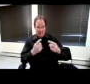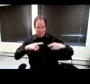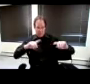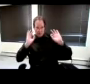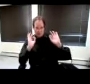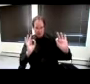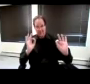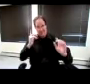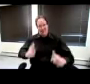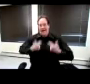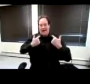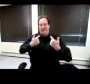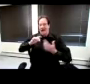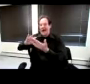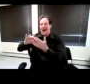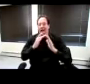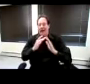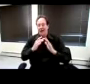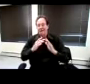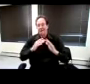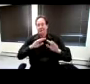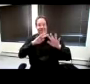online. You never know what's going to happen.